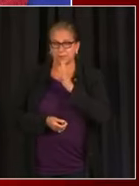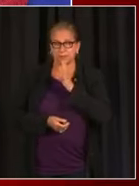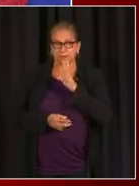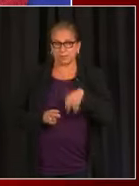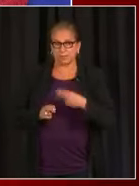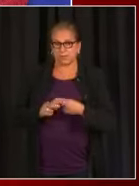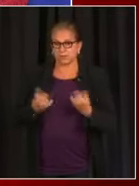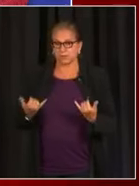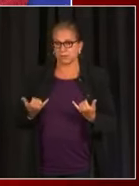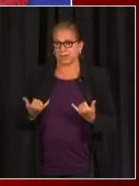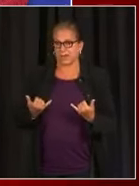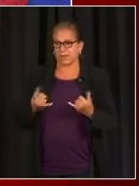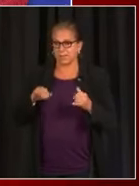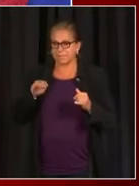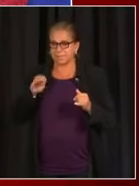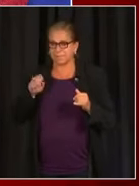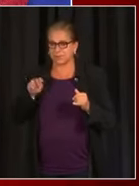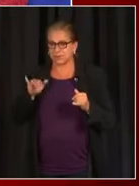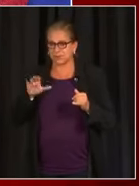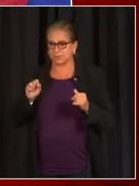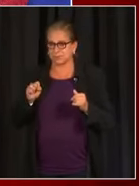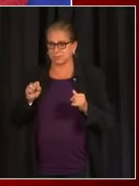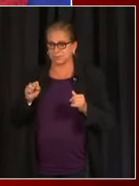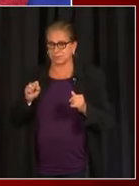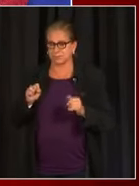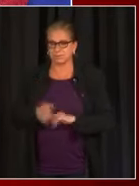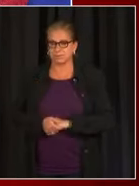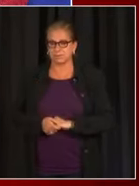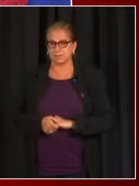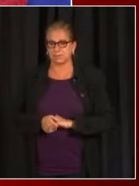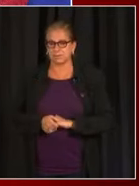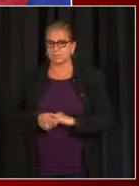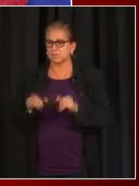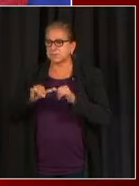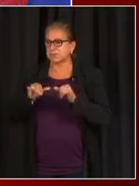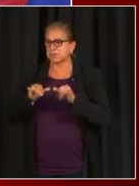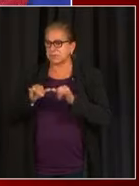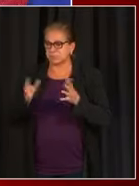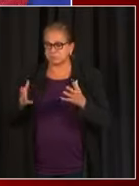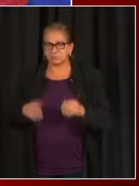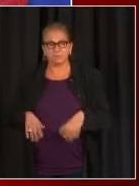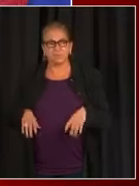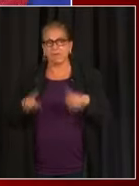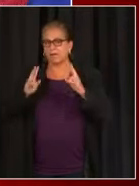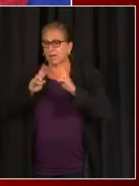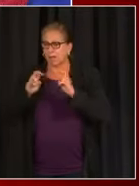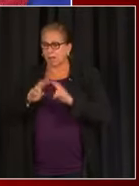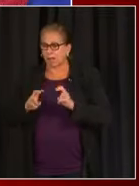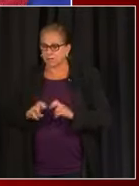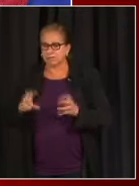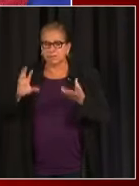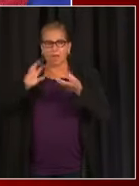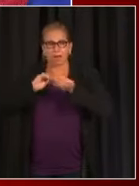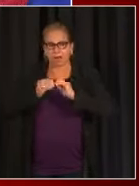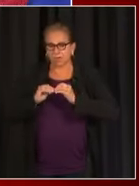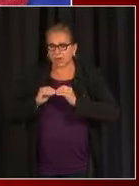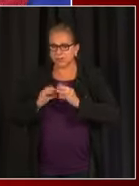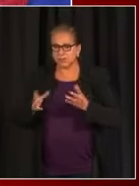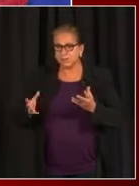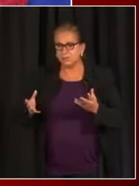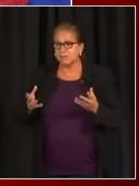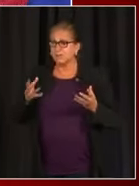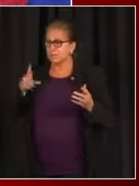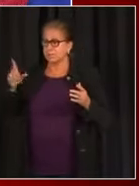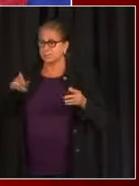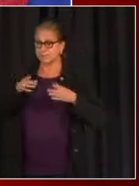current metrics and share her assessment of what that means, what the trends mean, and what DC